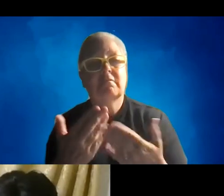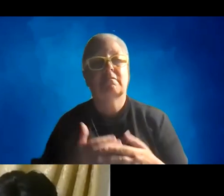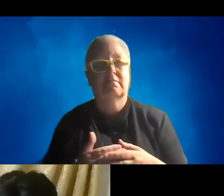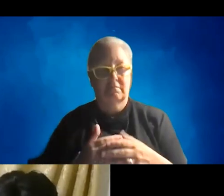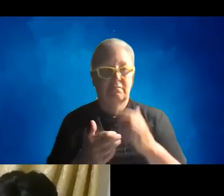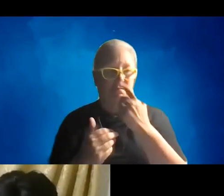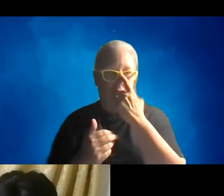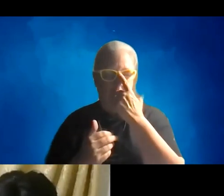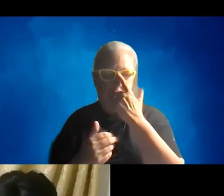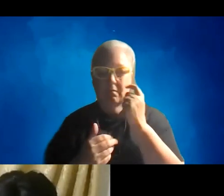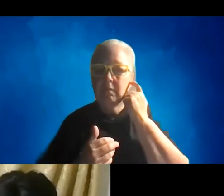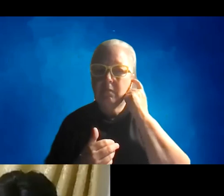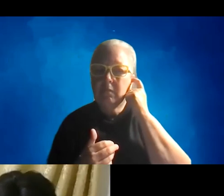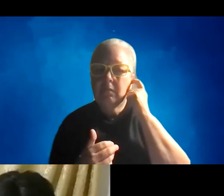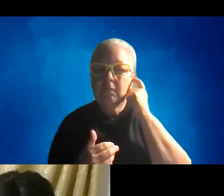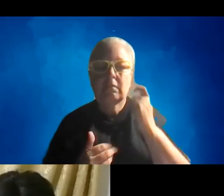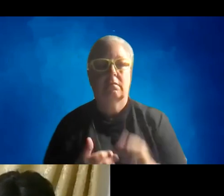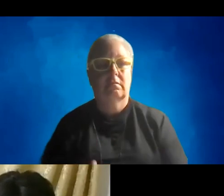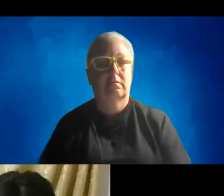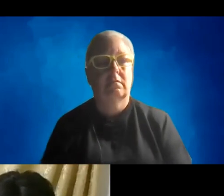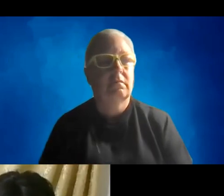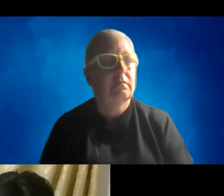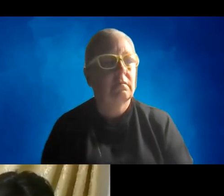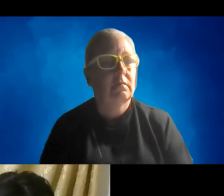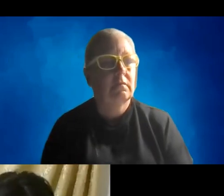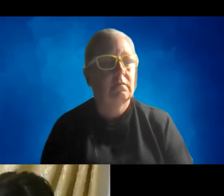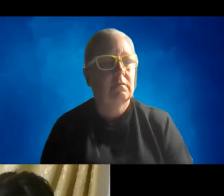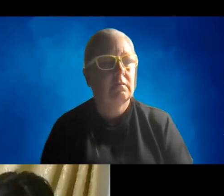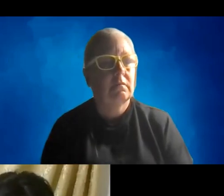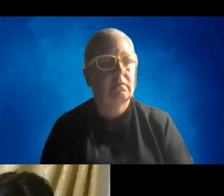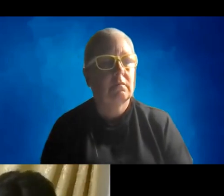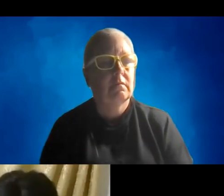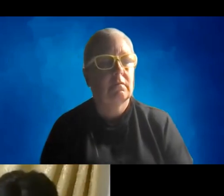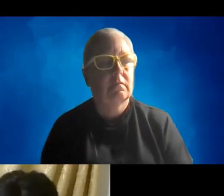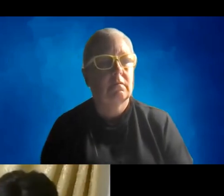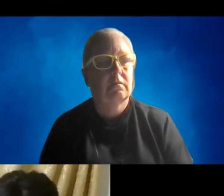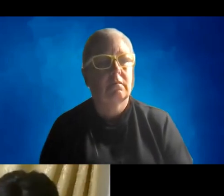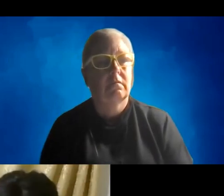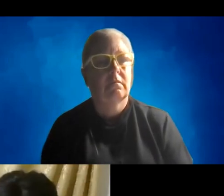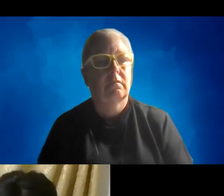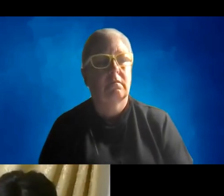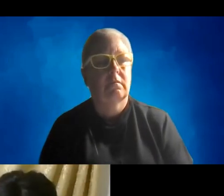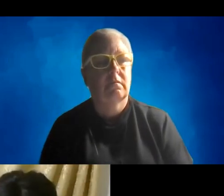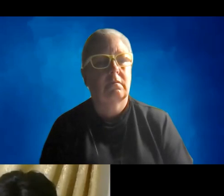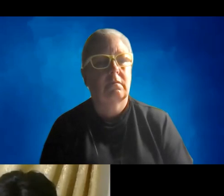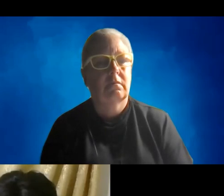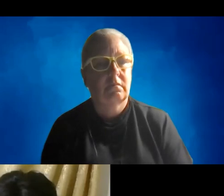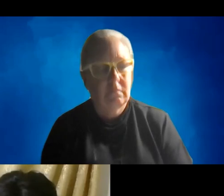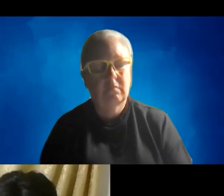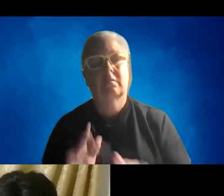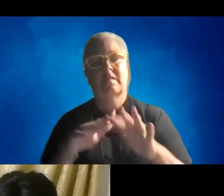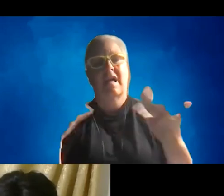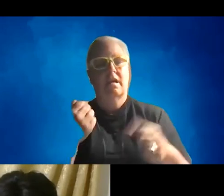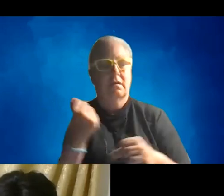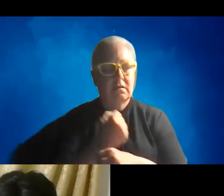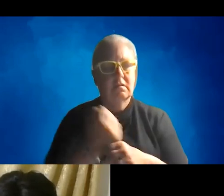for the topic, which is DPOs and how they run, how they function, what their role is,